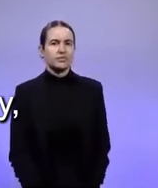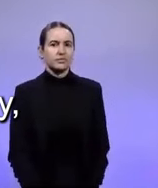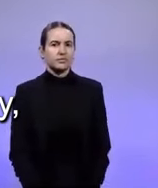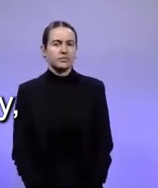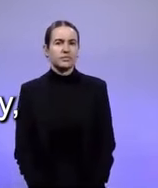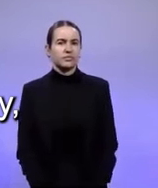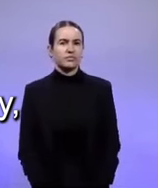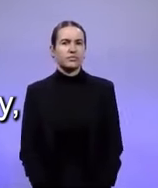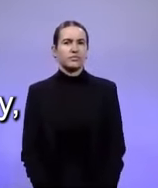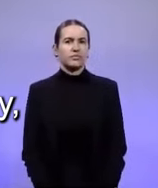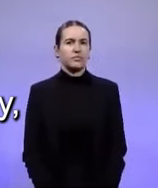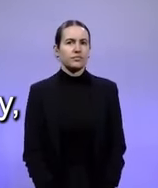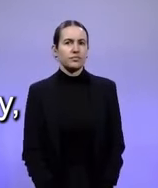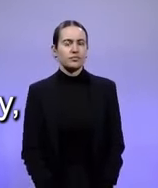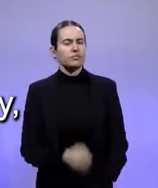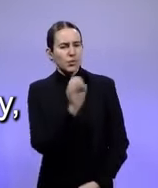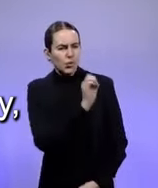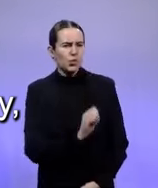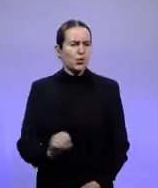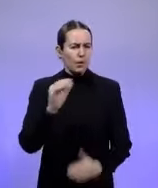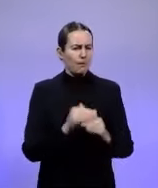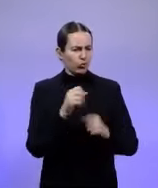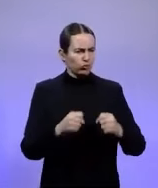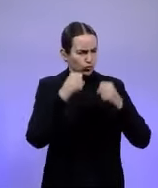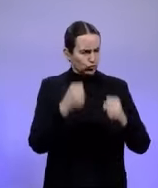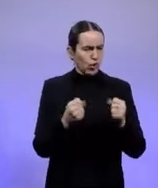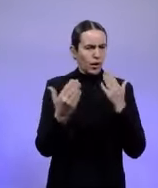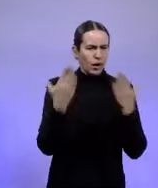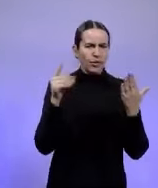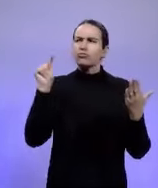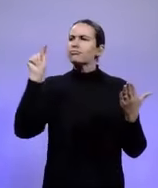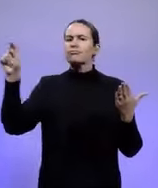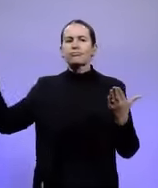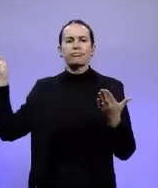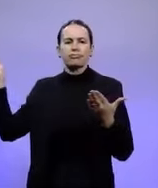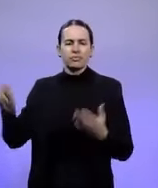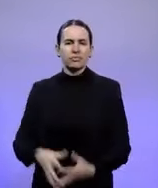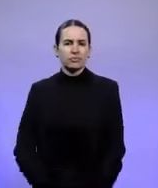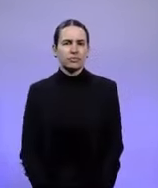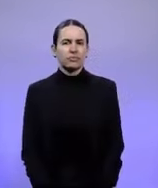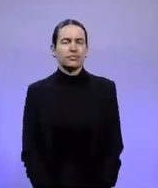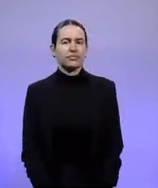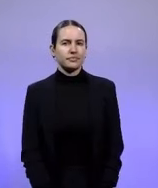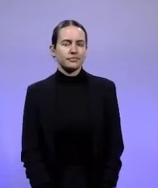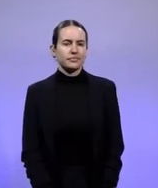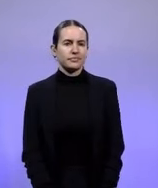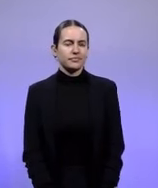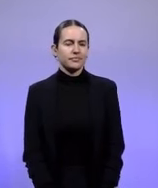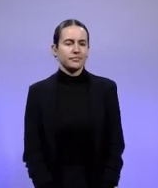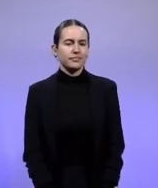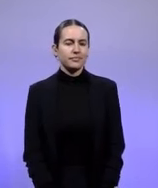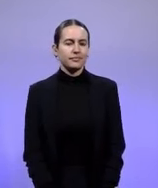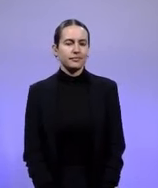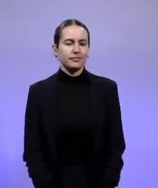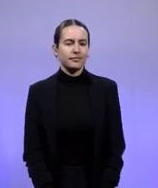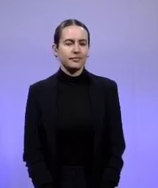the potential of those who attack us. It is crucial today that Europe believes in its strength. Also, when it comes